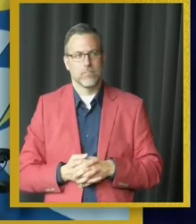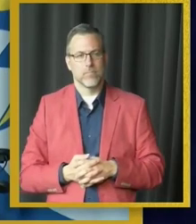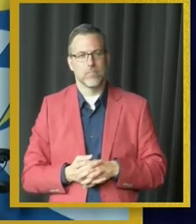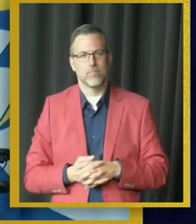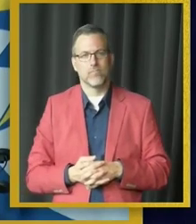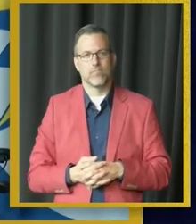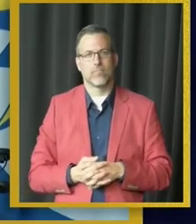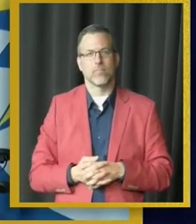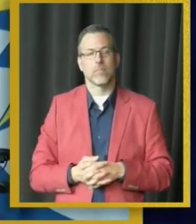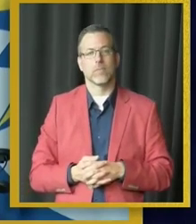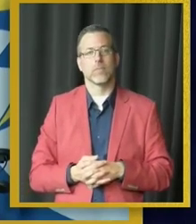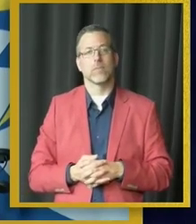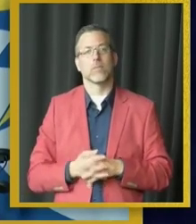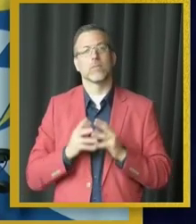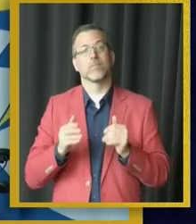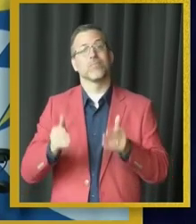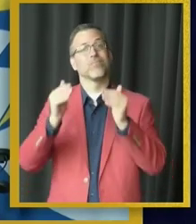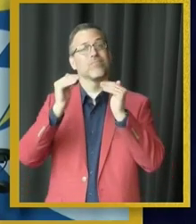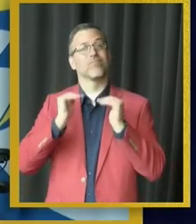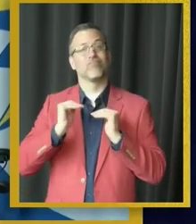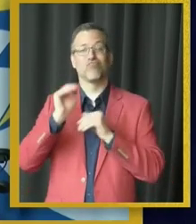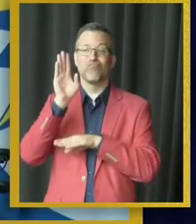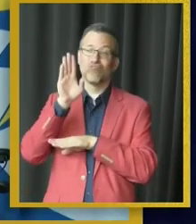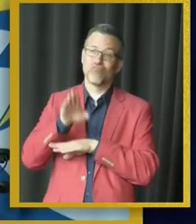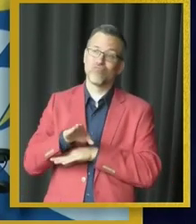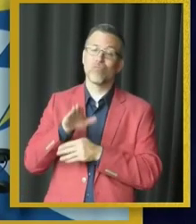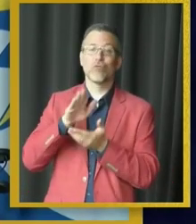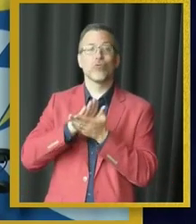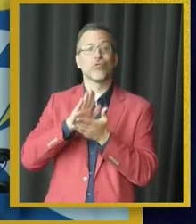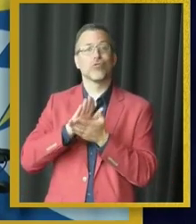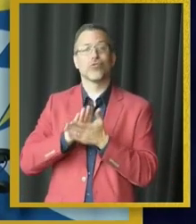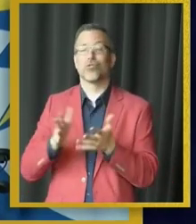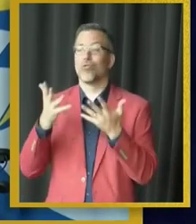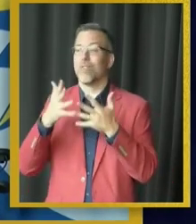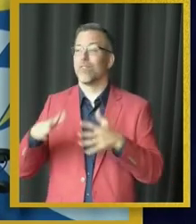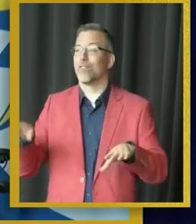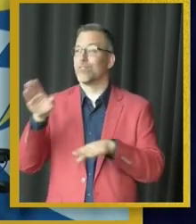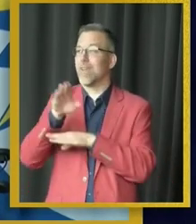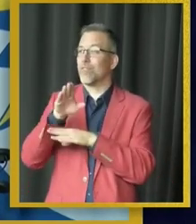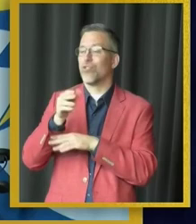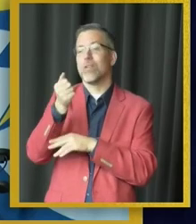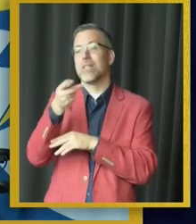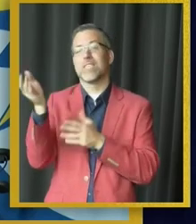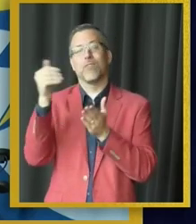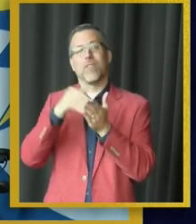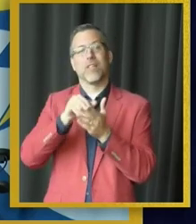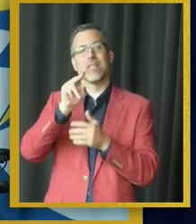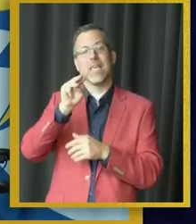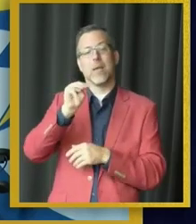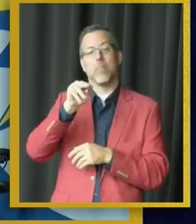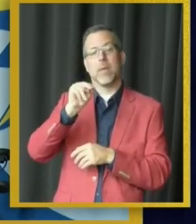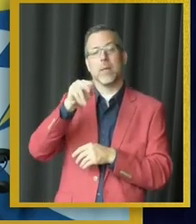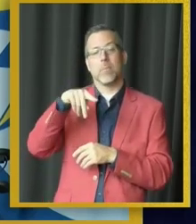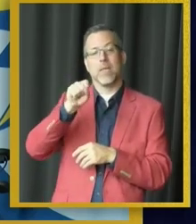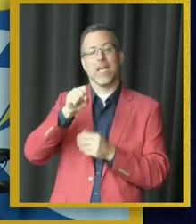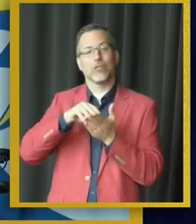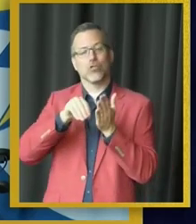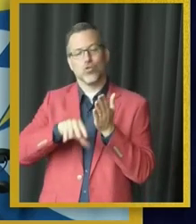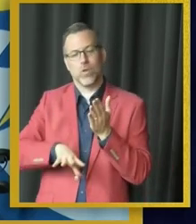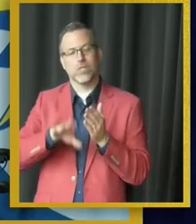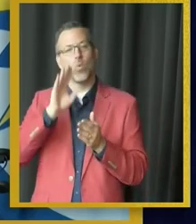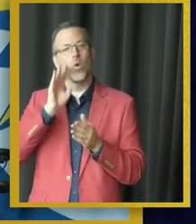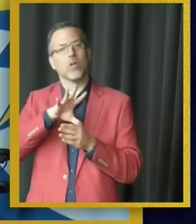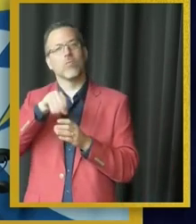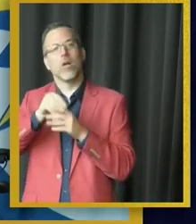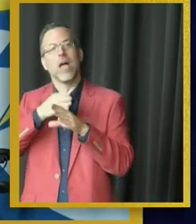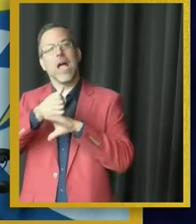And continuing on with our day in Metro, when school lets out in the afternoon, thousands of MNPS students will participate in after-school